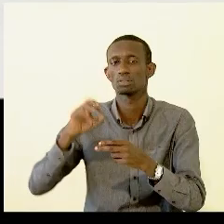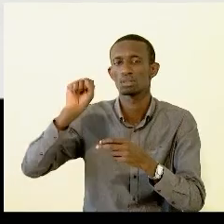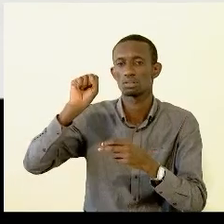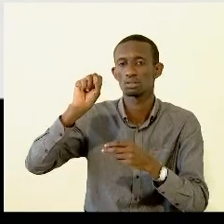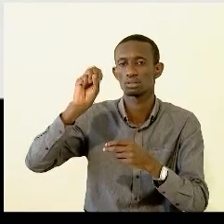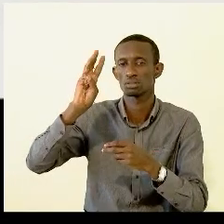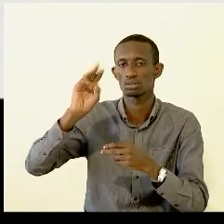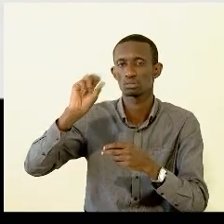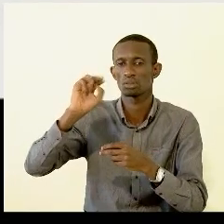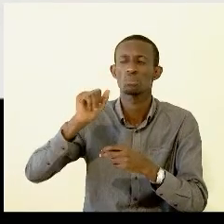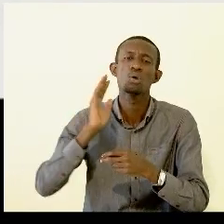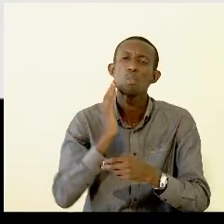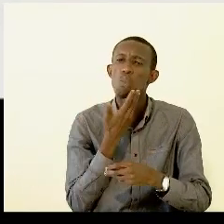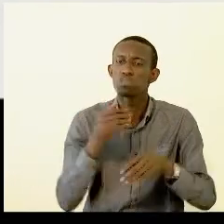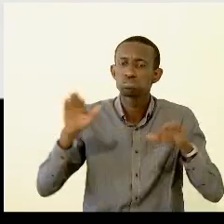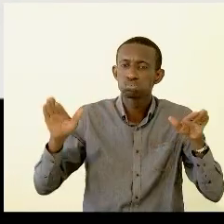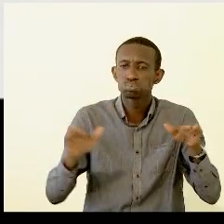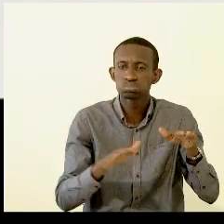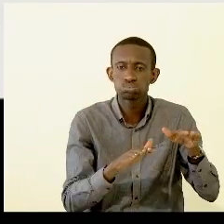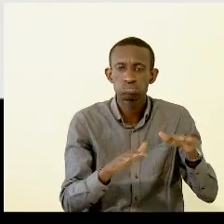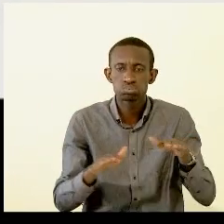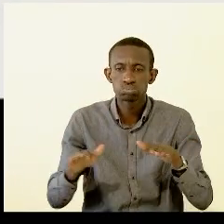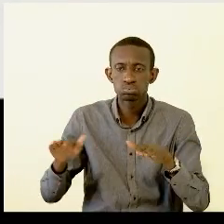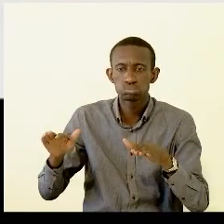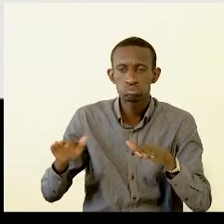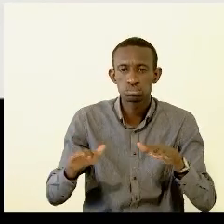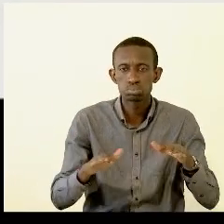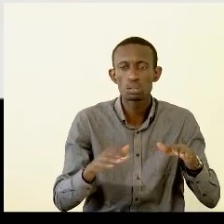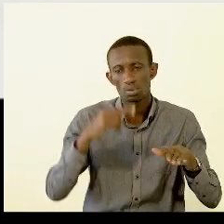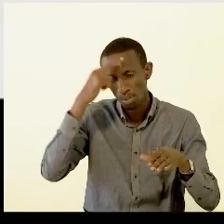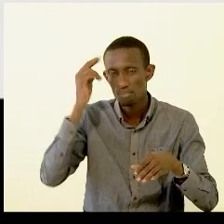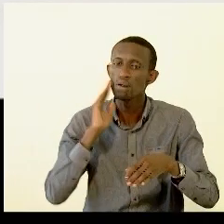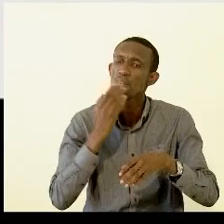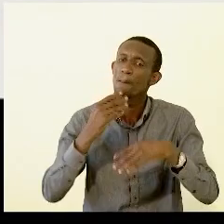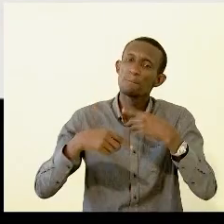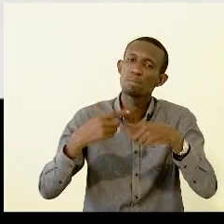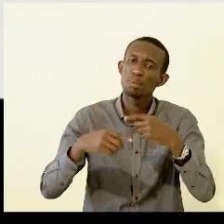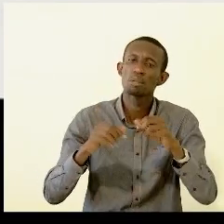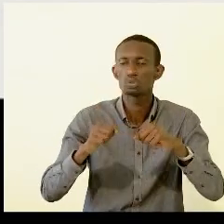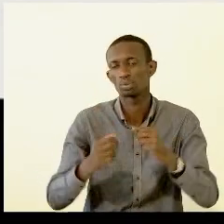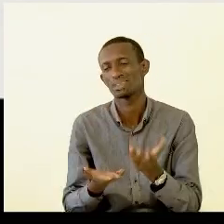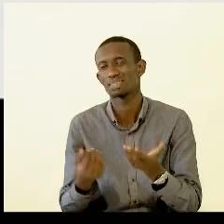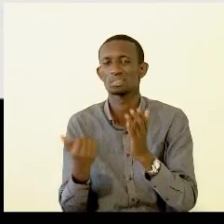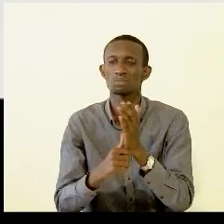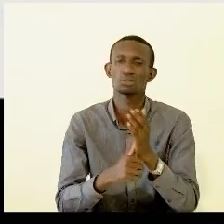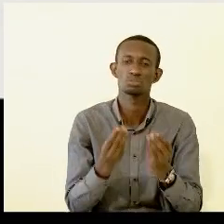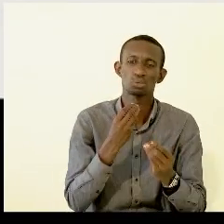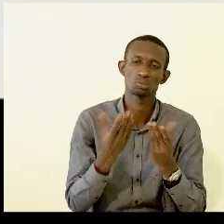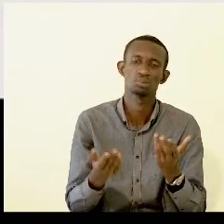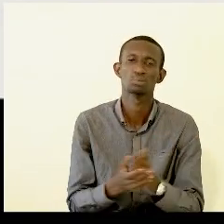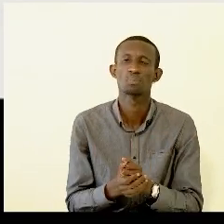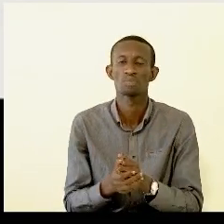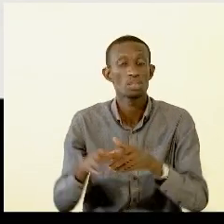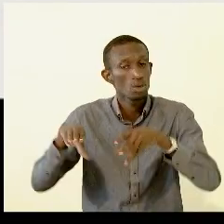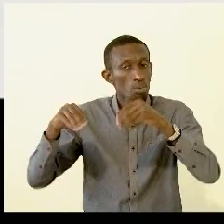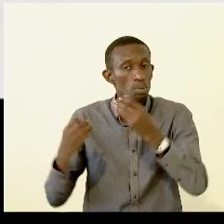swampy soils, because of continuous flowing of water, there might be a problem of food nutrients, and what plants